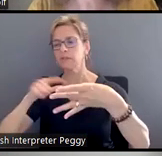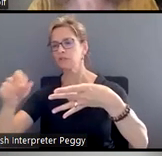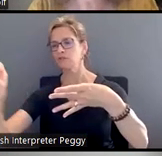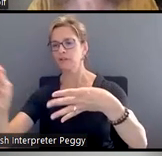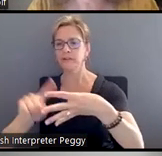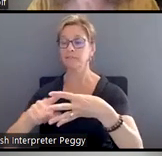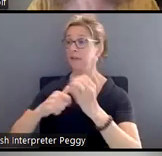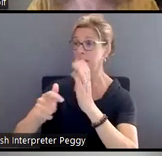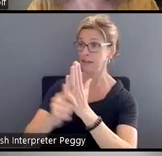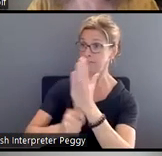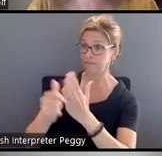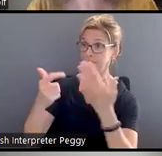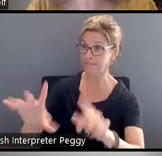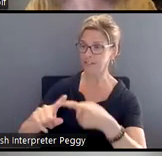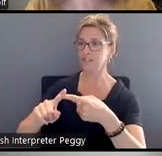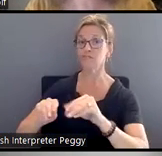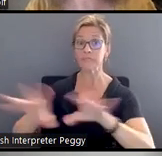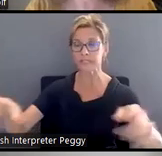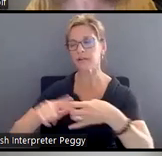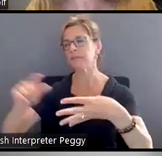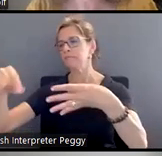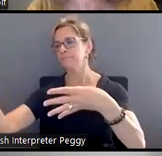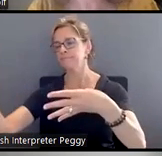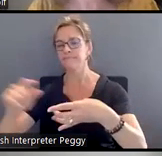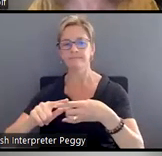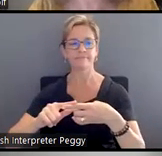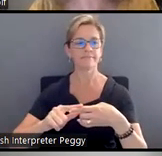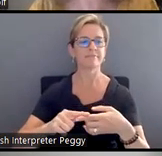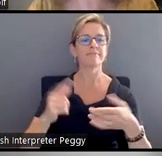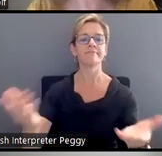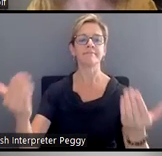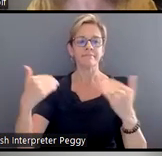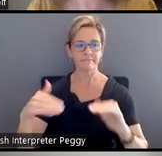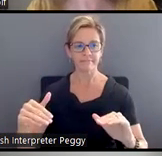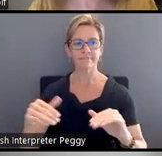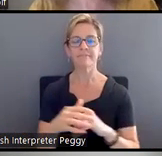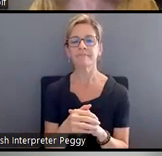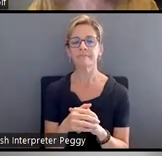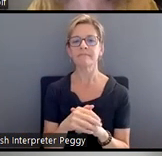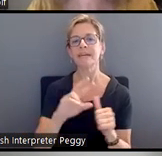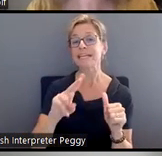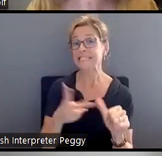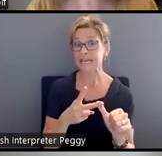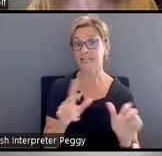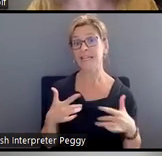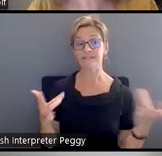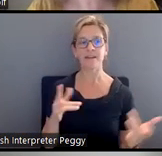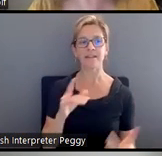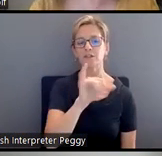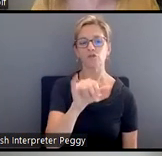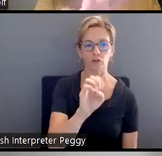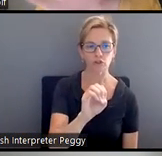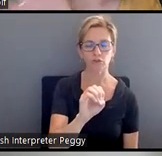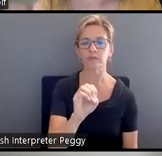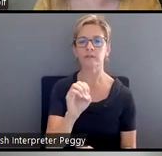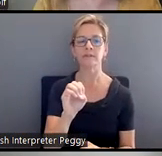with, what steps are going to be taken towards celebrating National and Indigenous History Month. And that would be